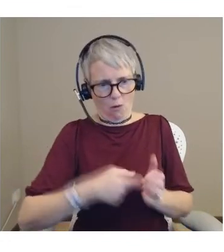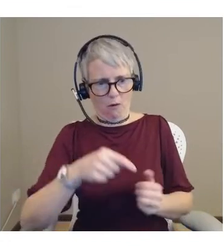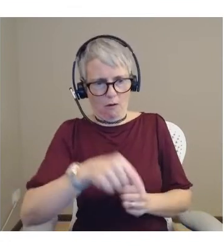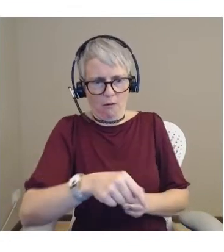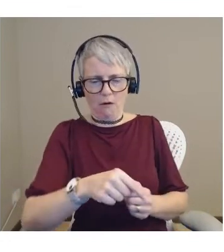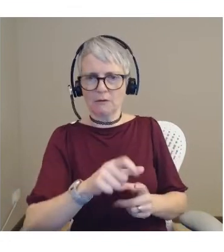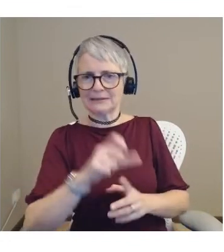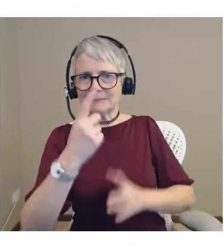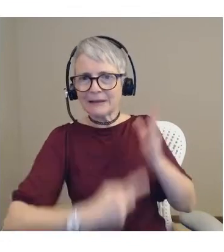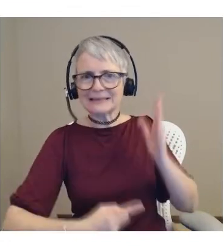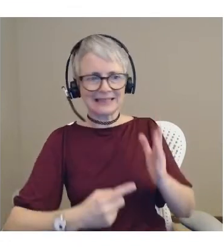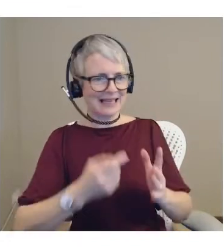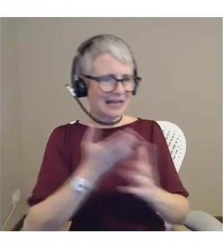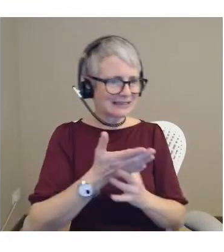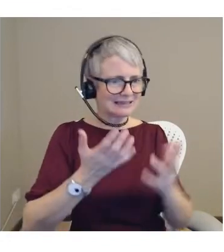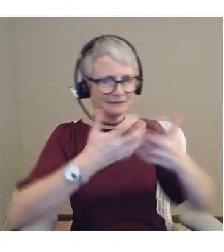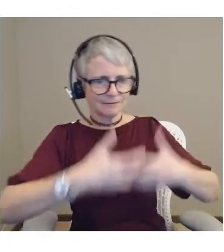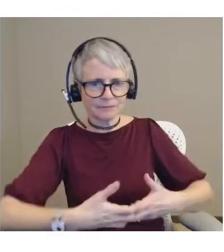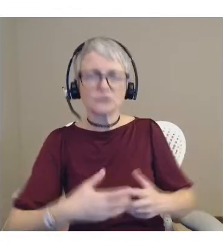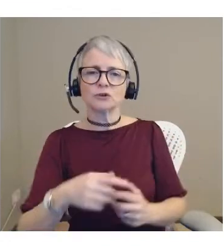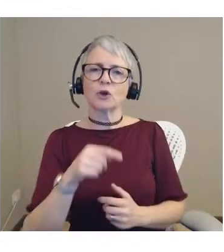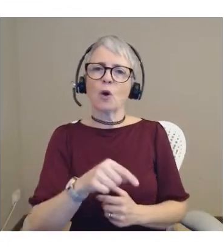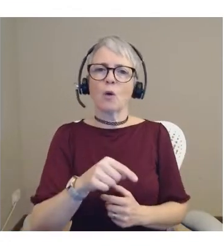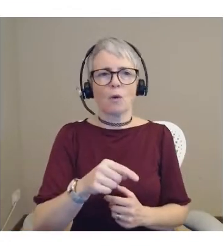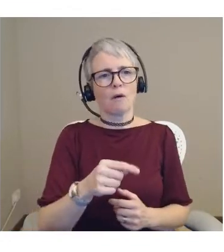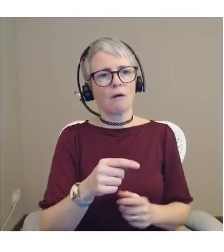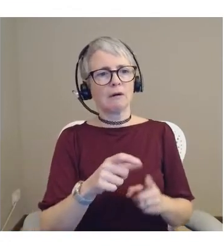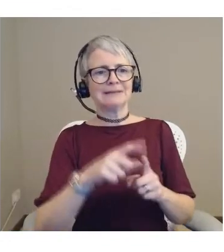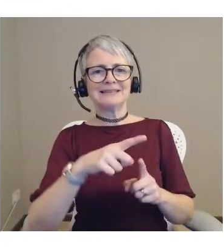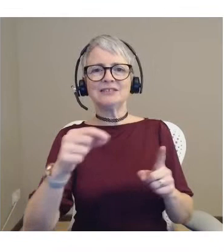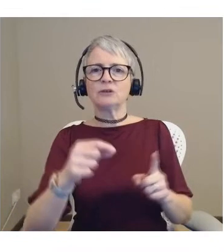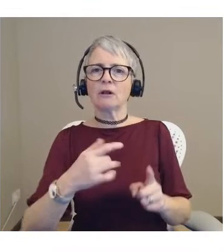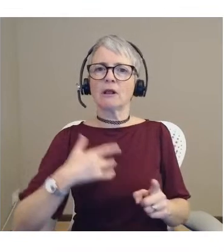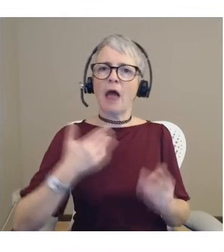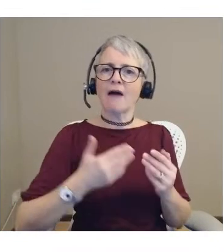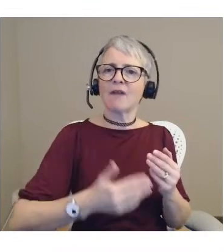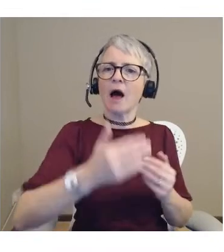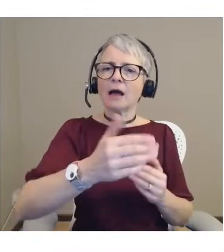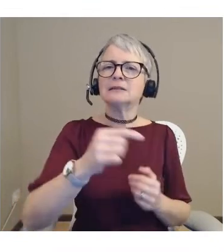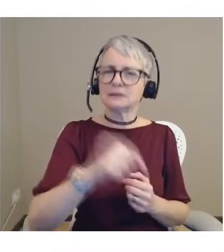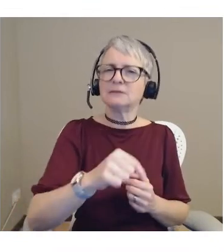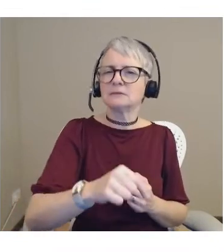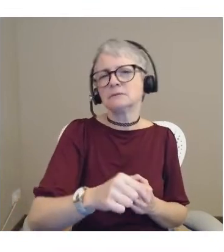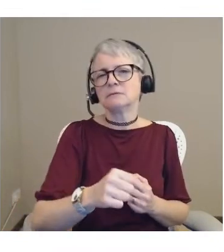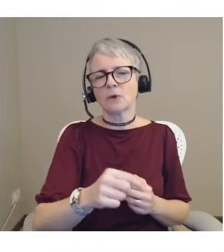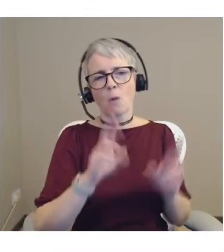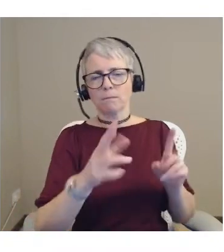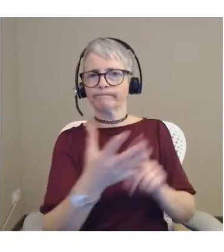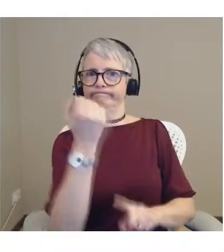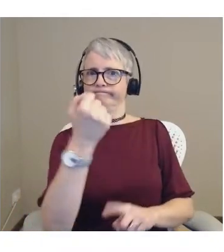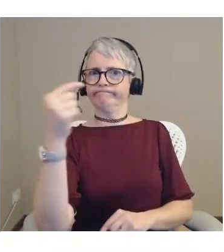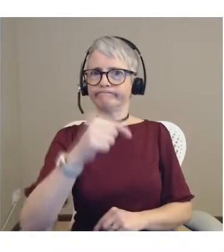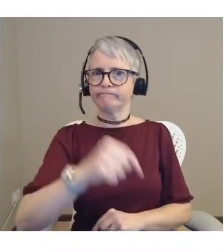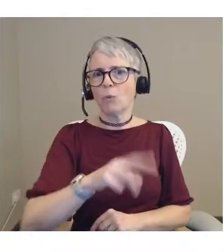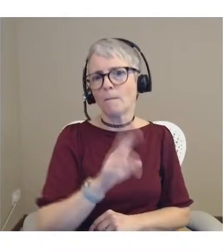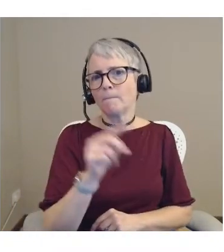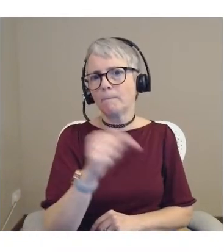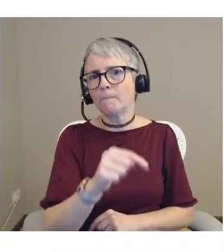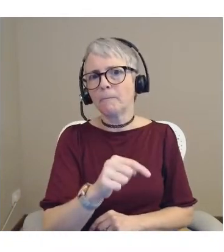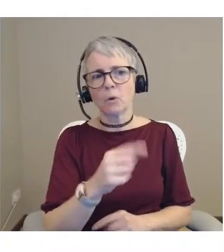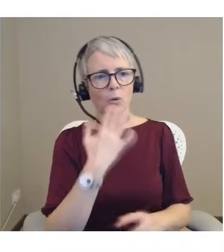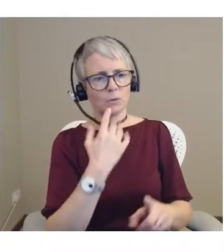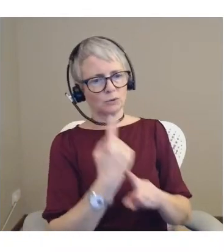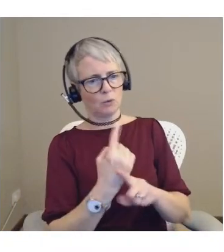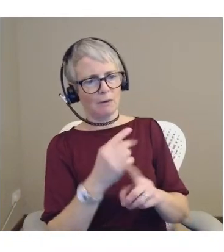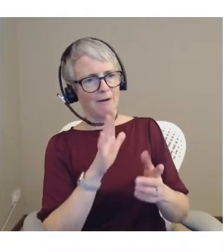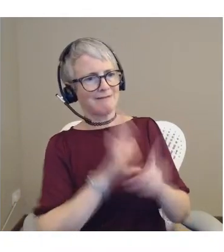the success of Digital Lifeline. In particular, when we think about what a national centre do, I